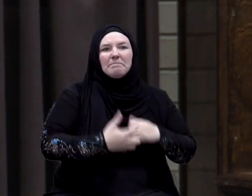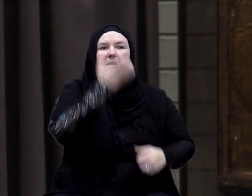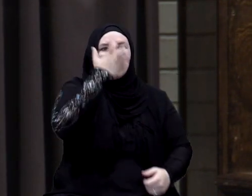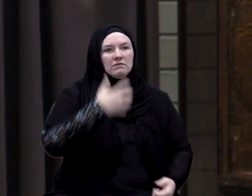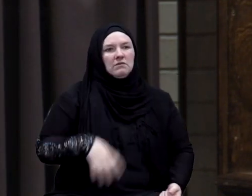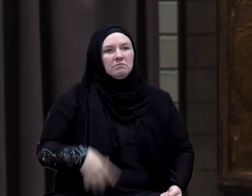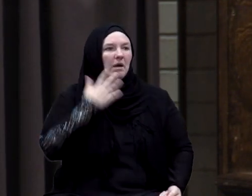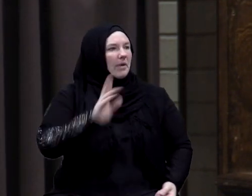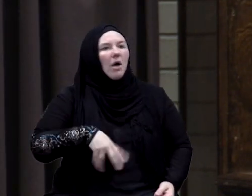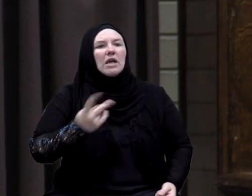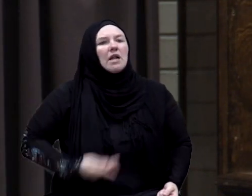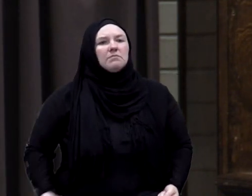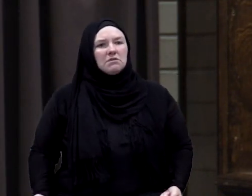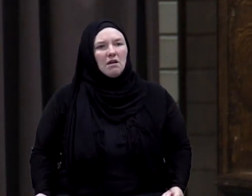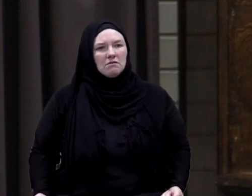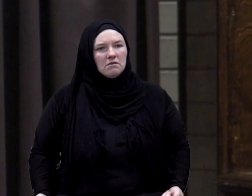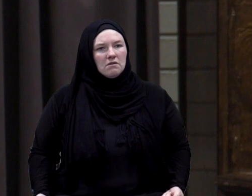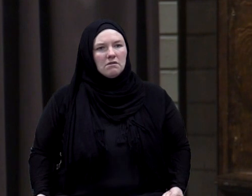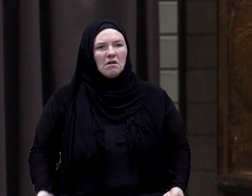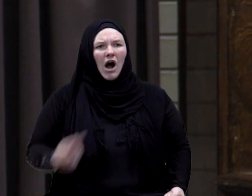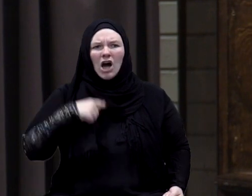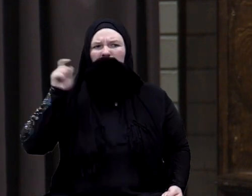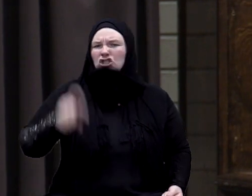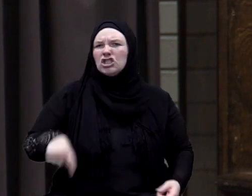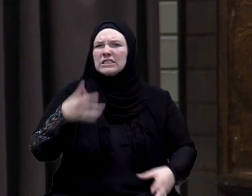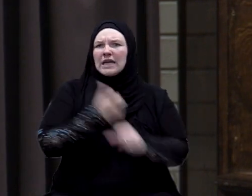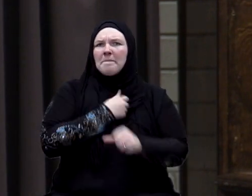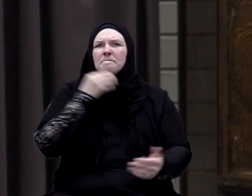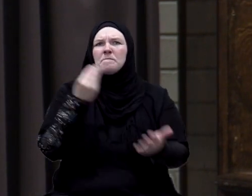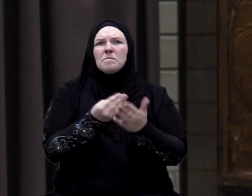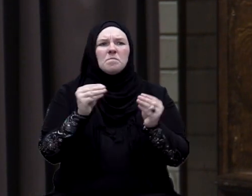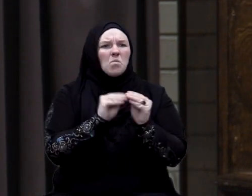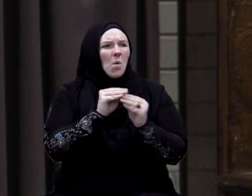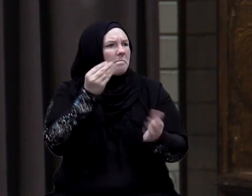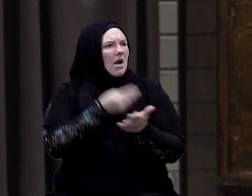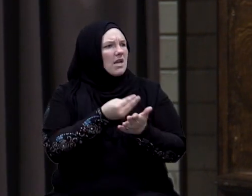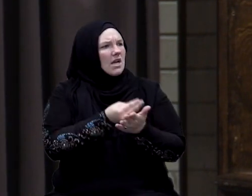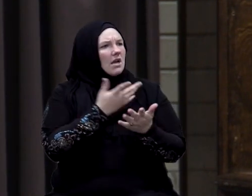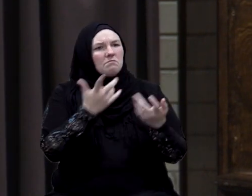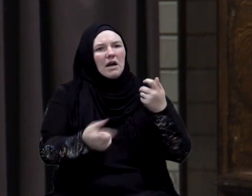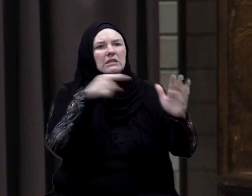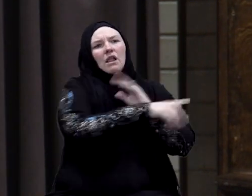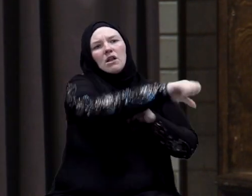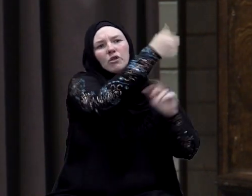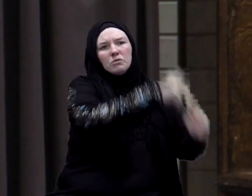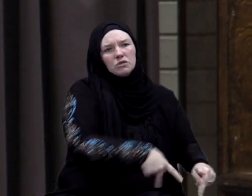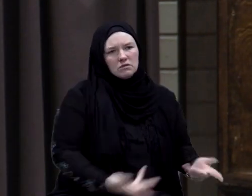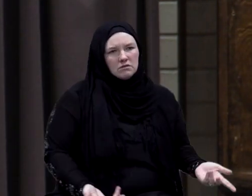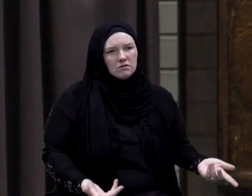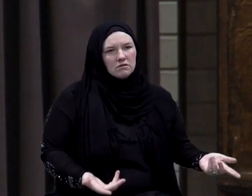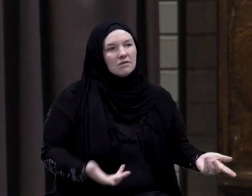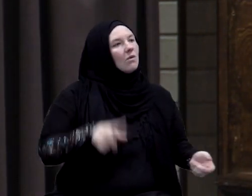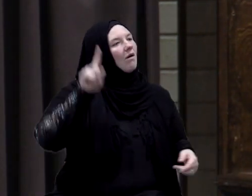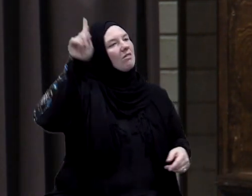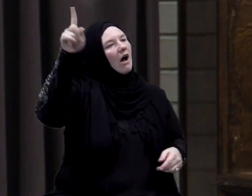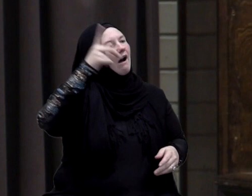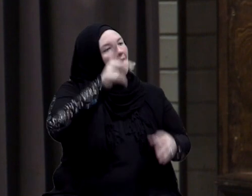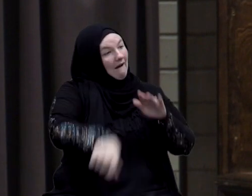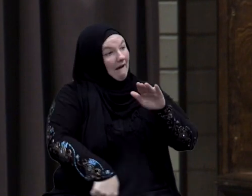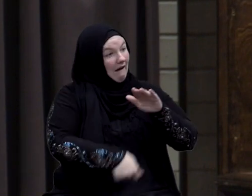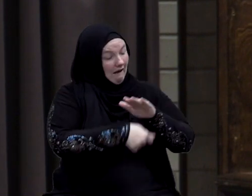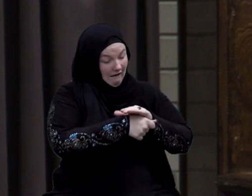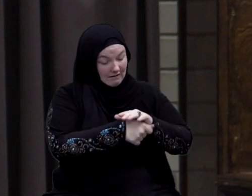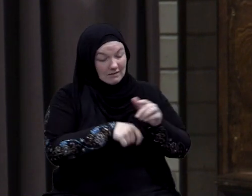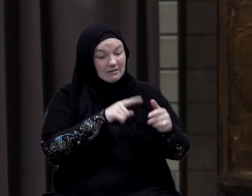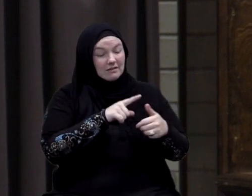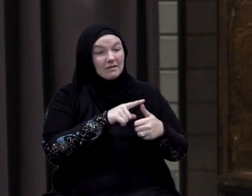get what you deserve in the eyes of Allah subhanahu wa ta'ala. So Allah tells us in the Quran that He is